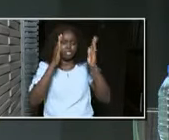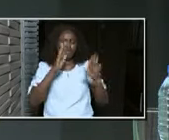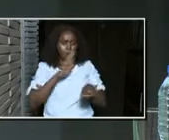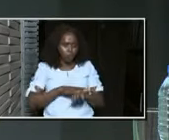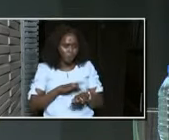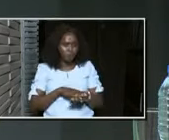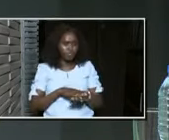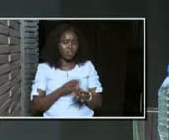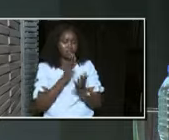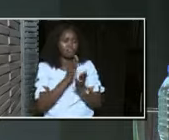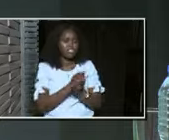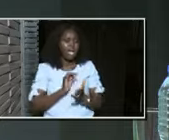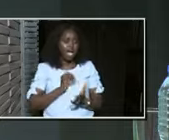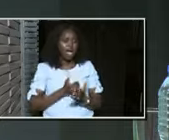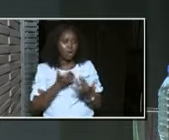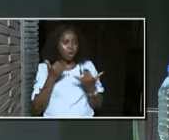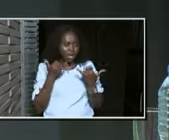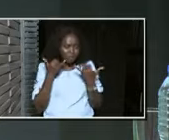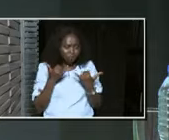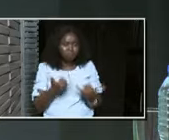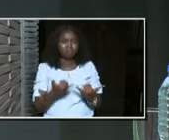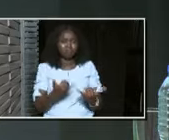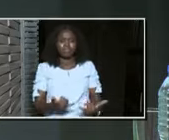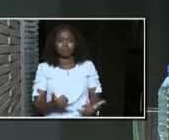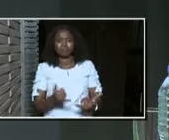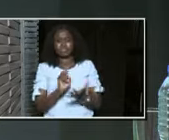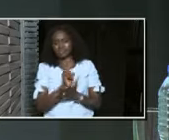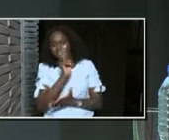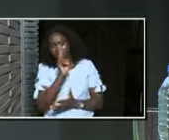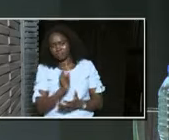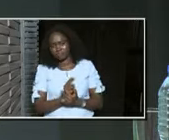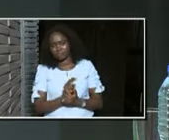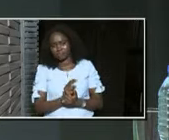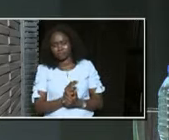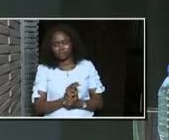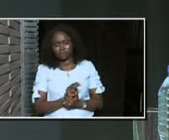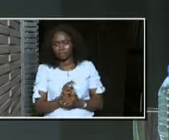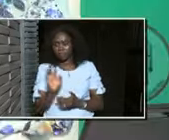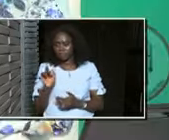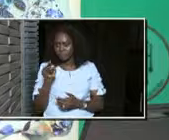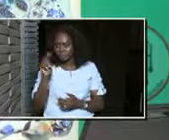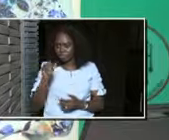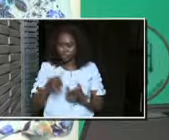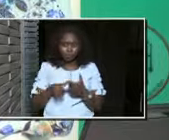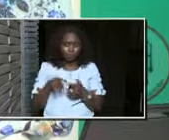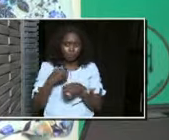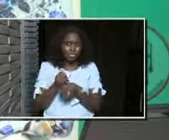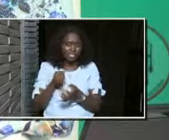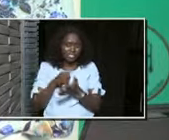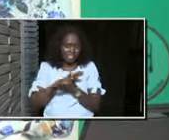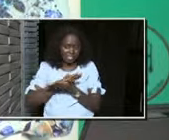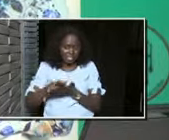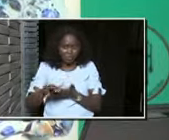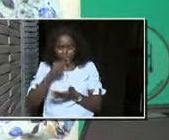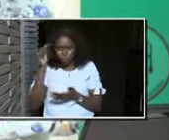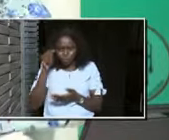existing universities because we felt it is very critical. No, you needed to clarify because earlier you had talked about building